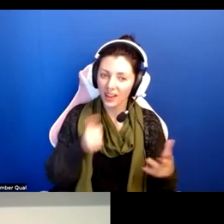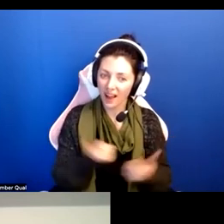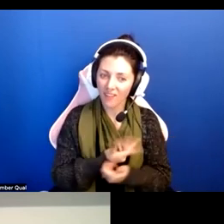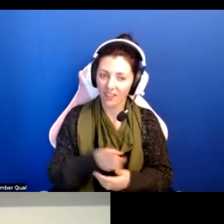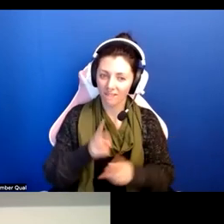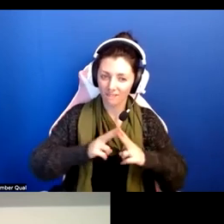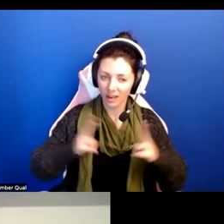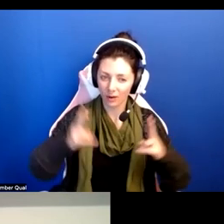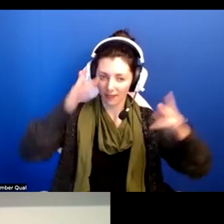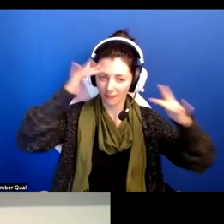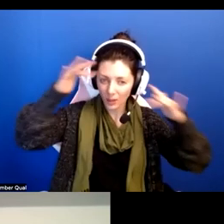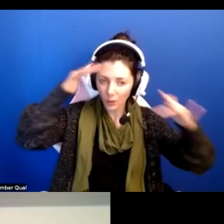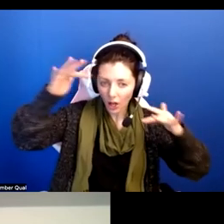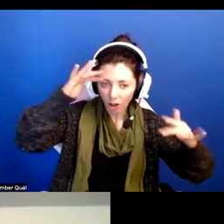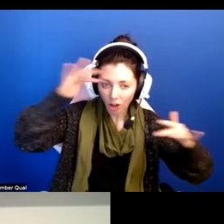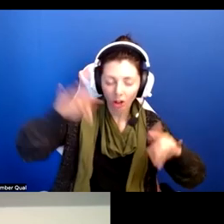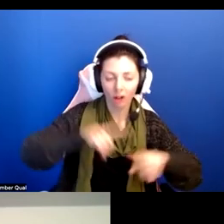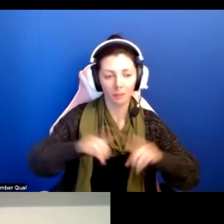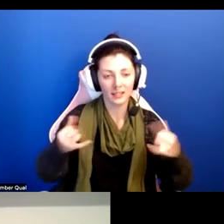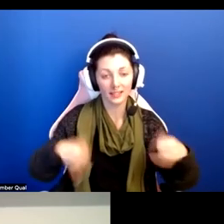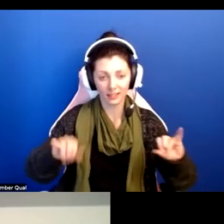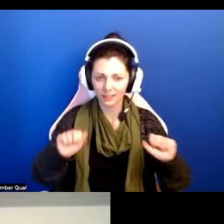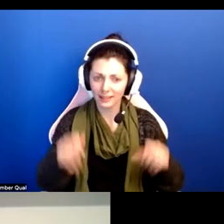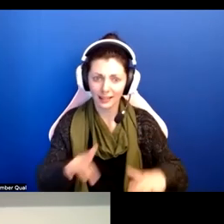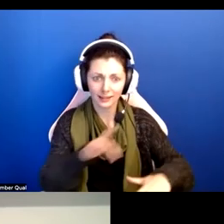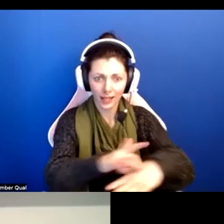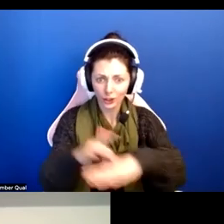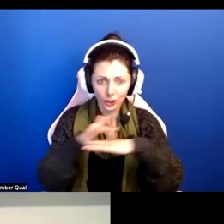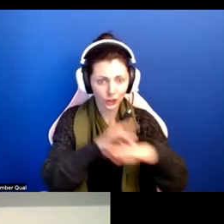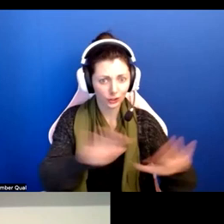can like touch it and play with it, which I think is great.